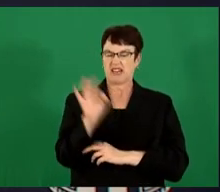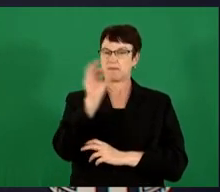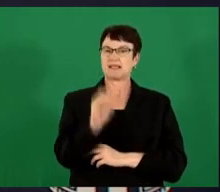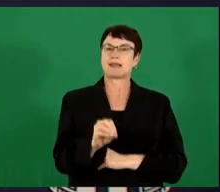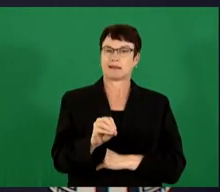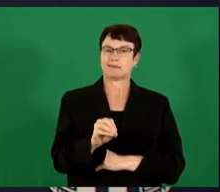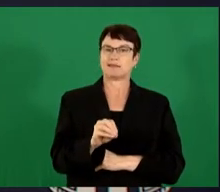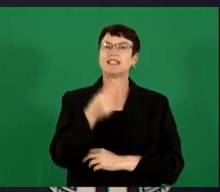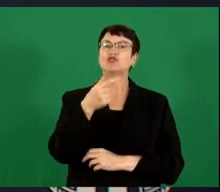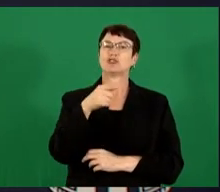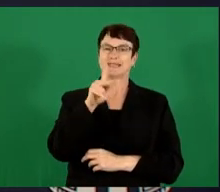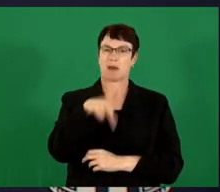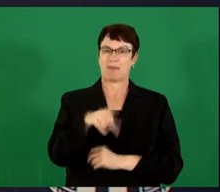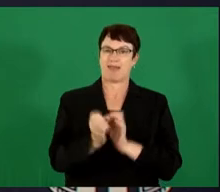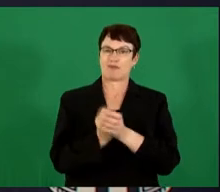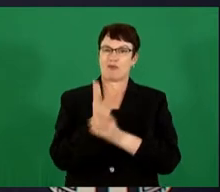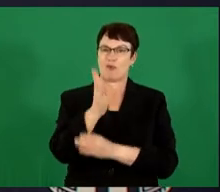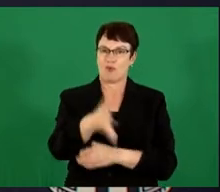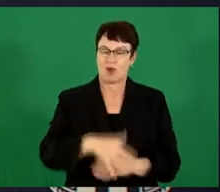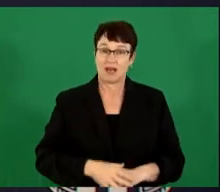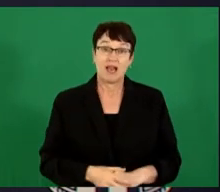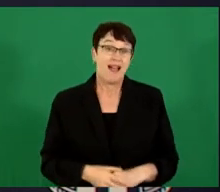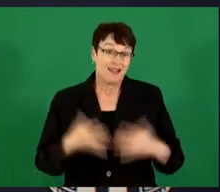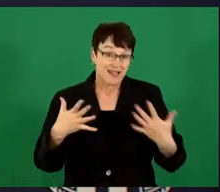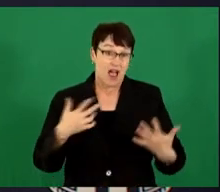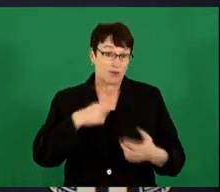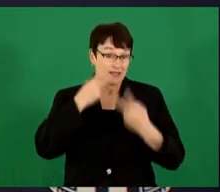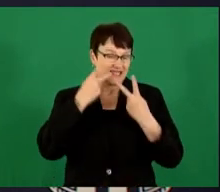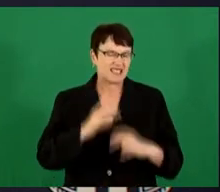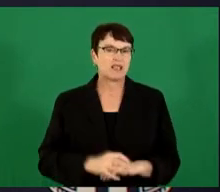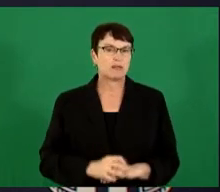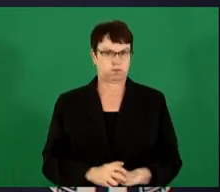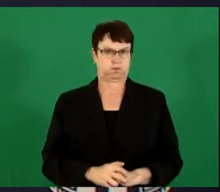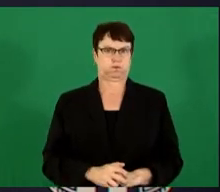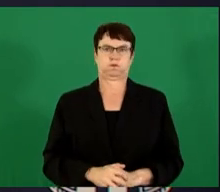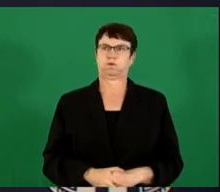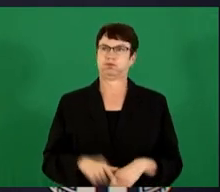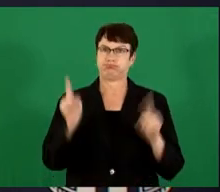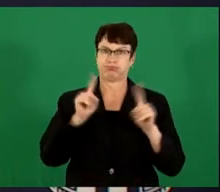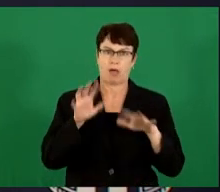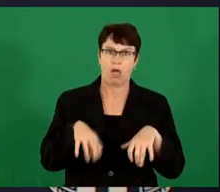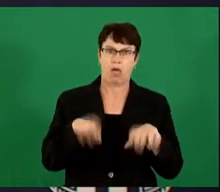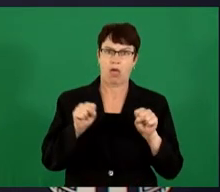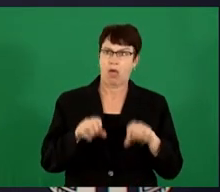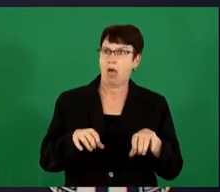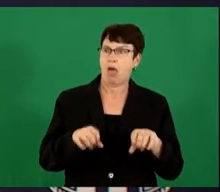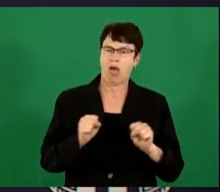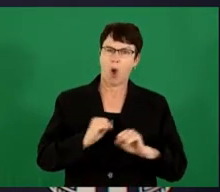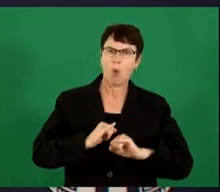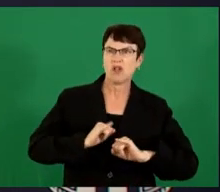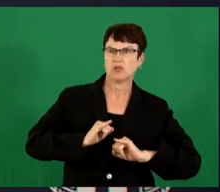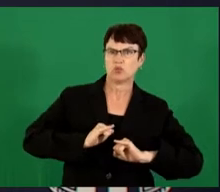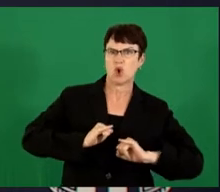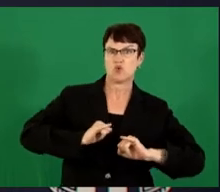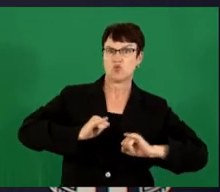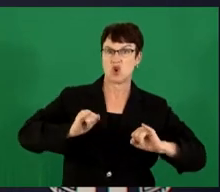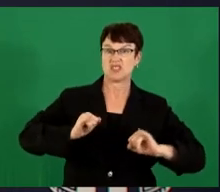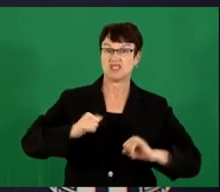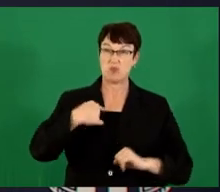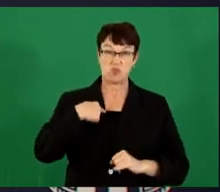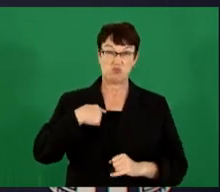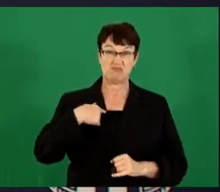Given the scale of load shedding, the bank estimates that it deducts as much